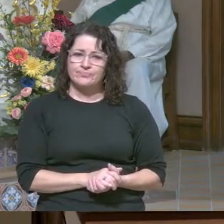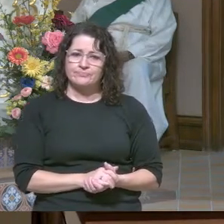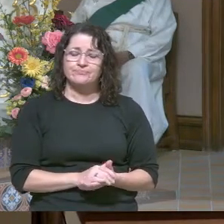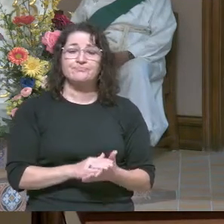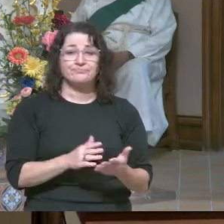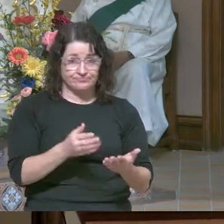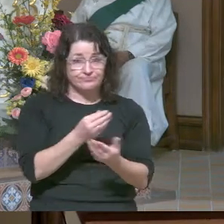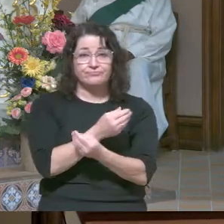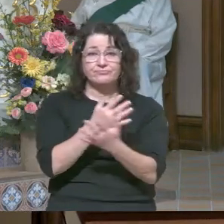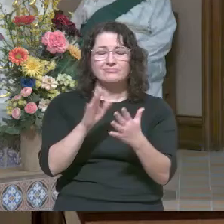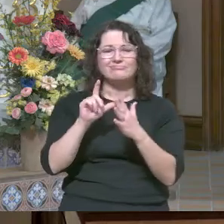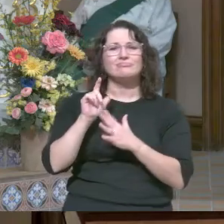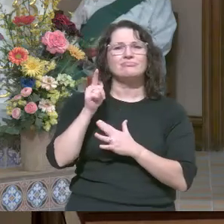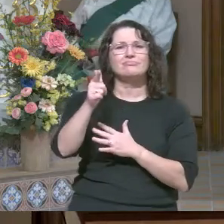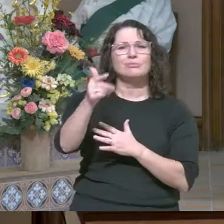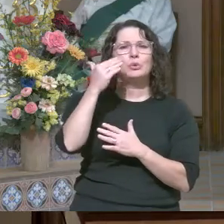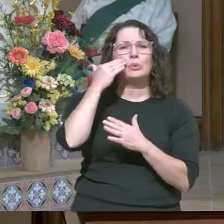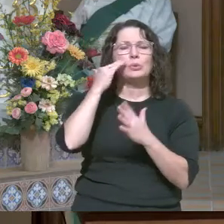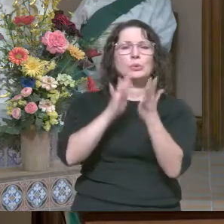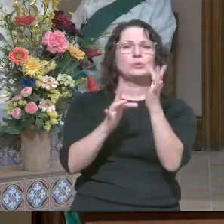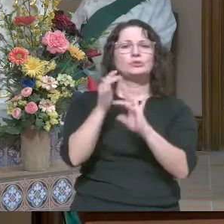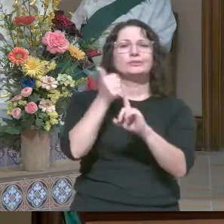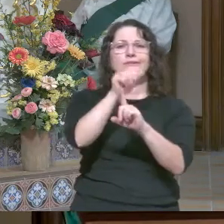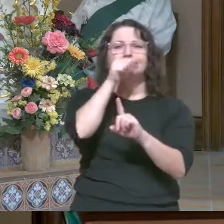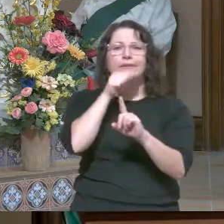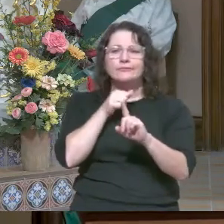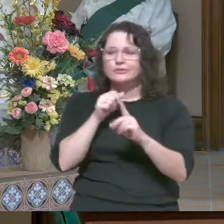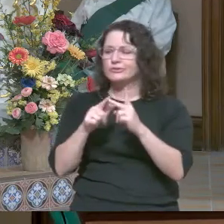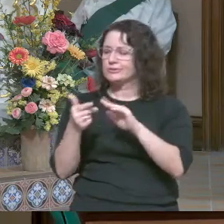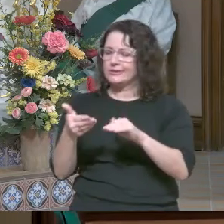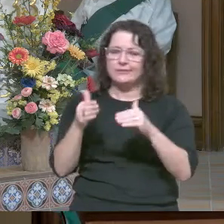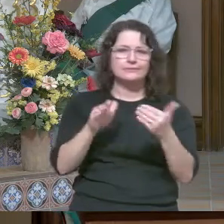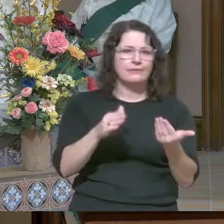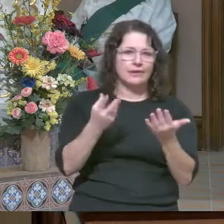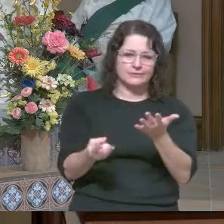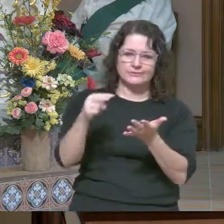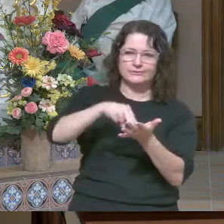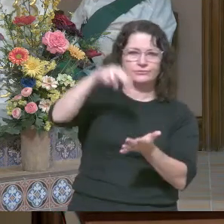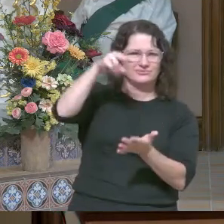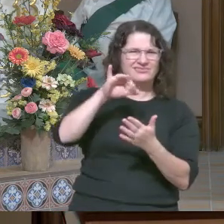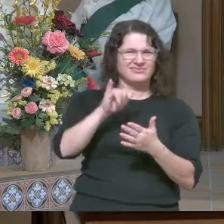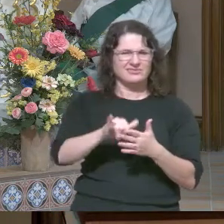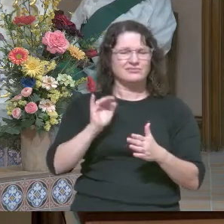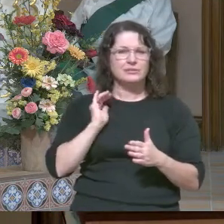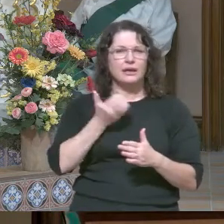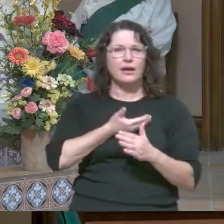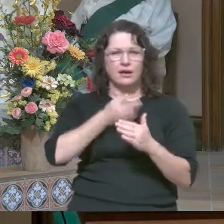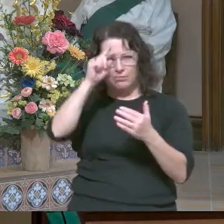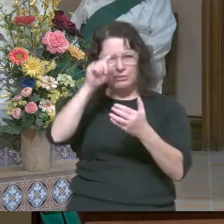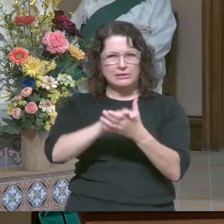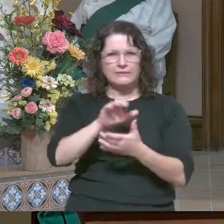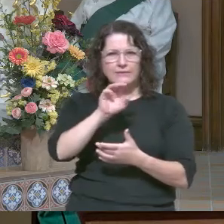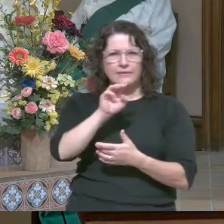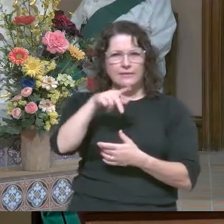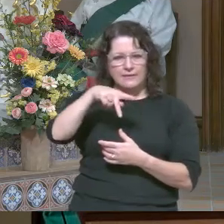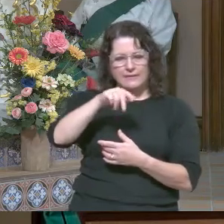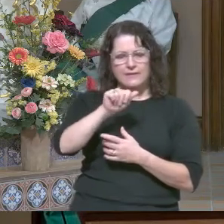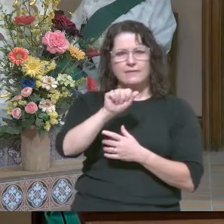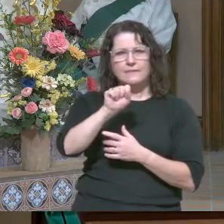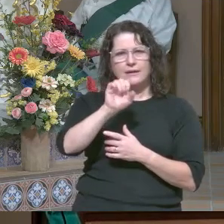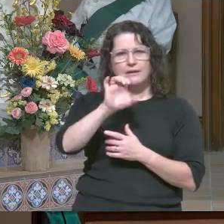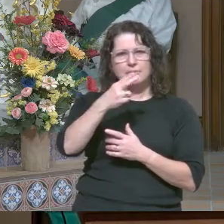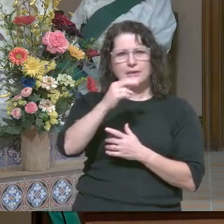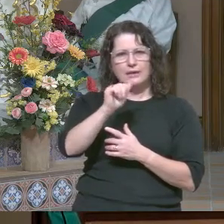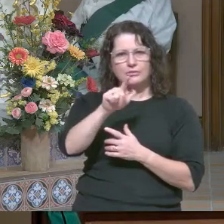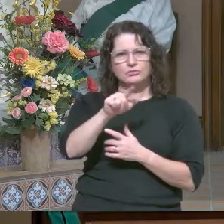eventually suffers and dies and rises from the dead, this whole Paschal mystery, which gives us all a chance